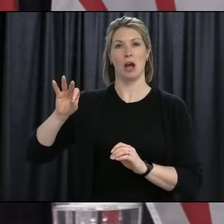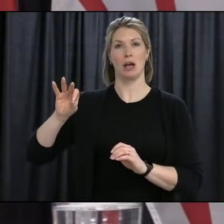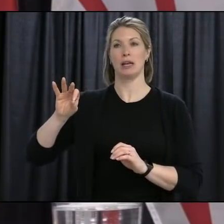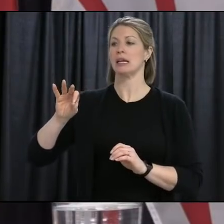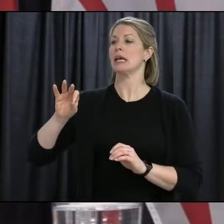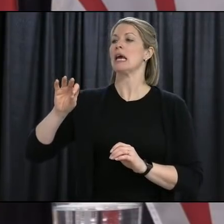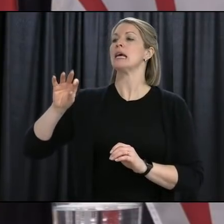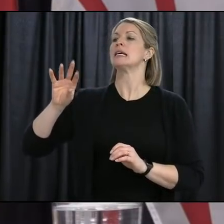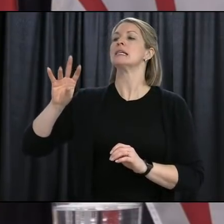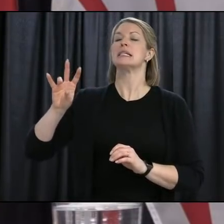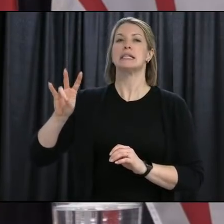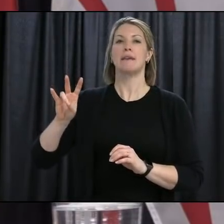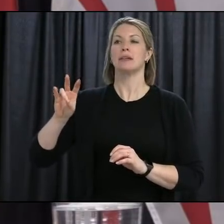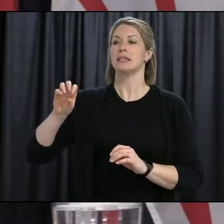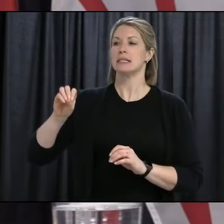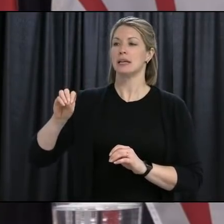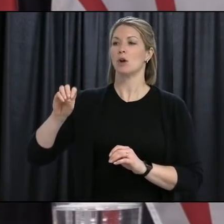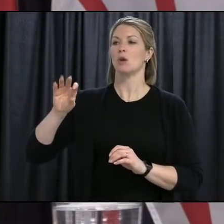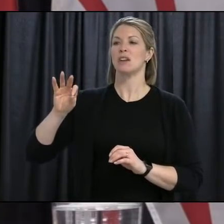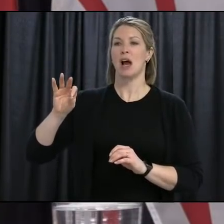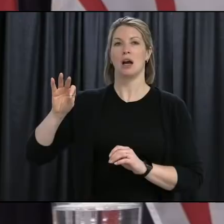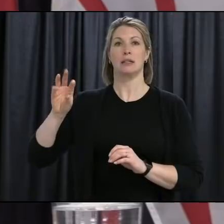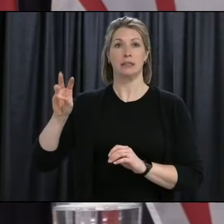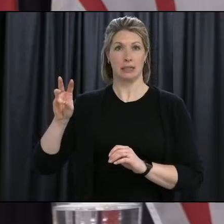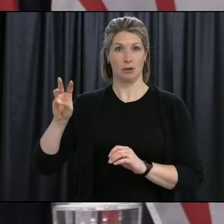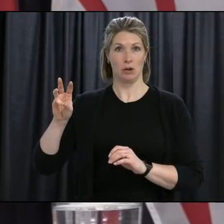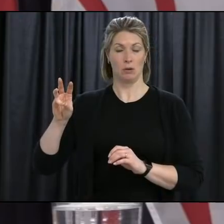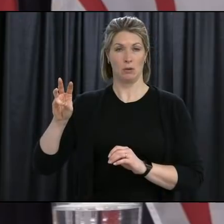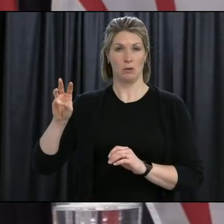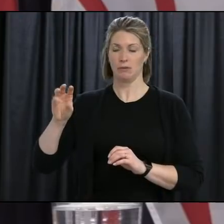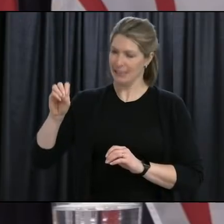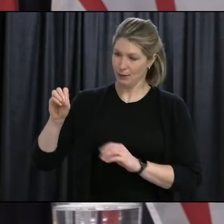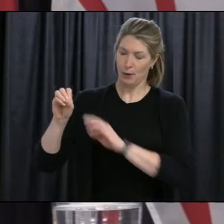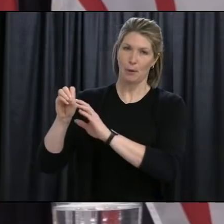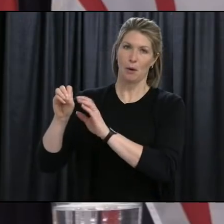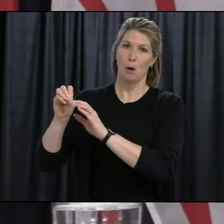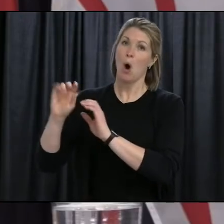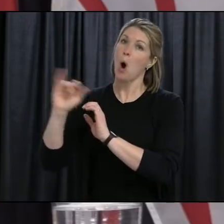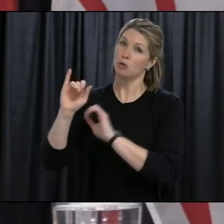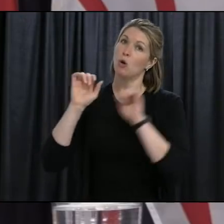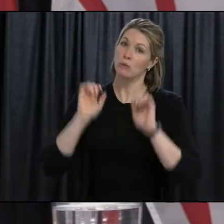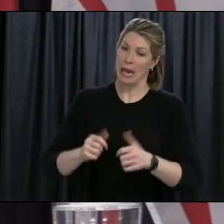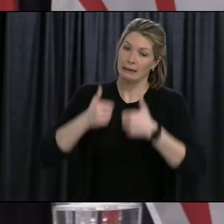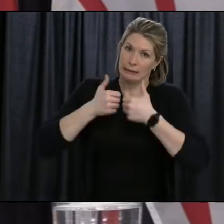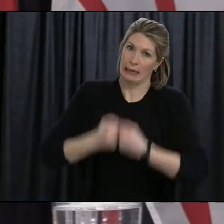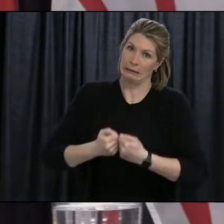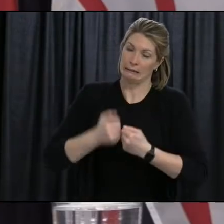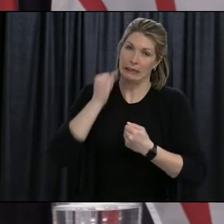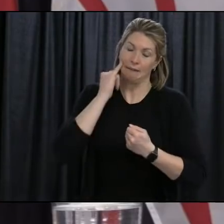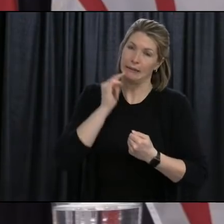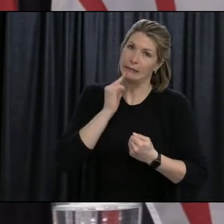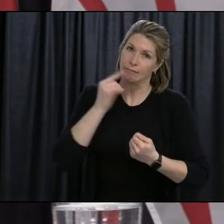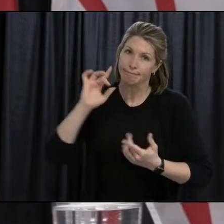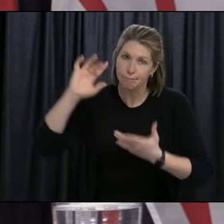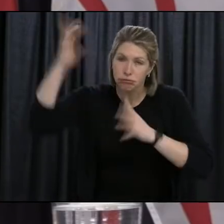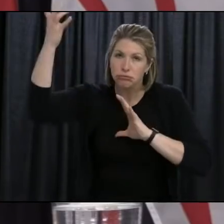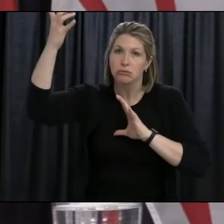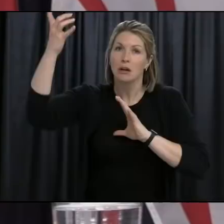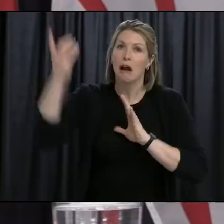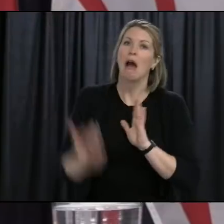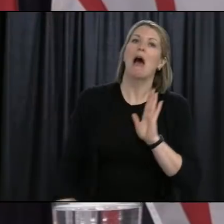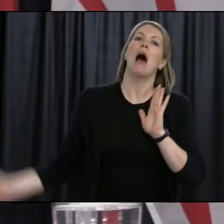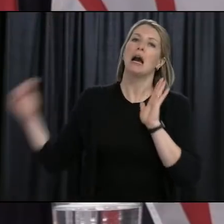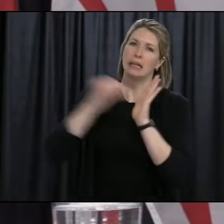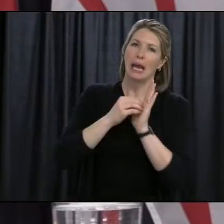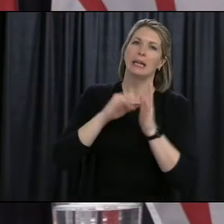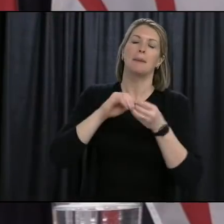1-888-709-7090, and text is enabled as well. So if you find yourself in a crisis or emergency, please reach out. Again, I'll repeat the